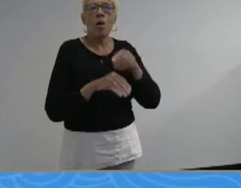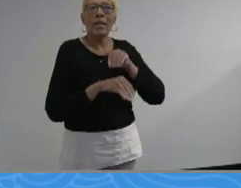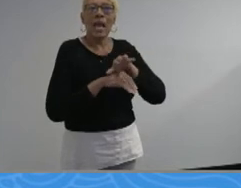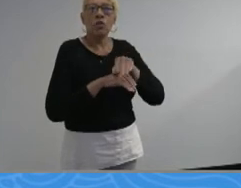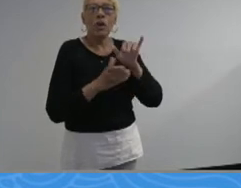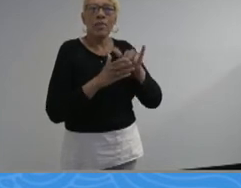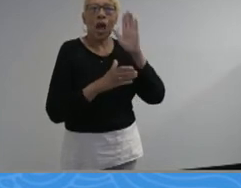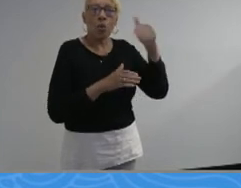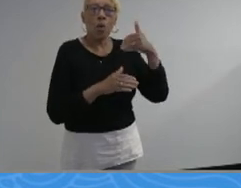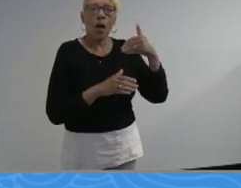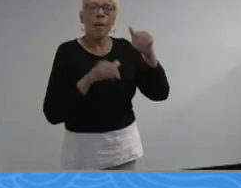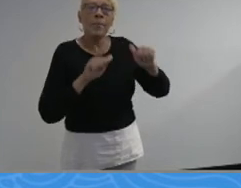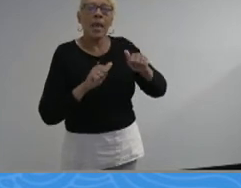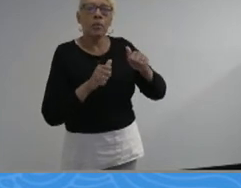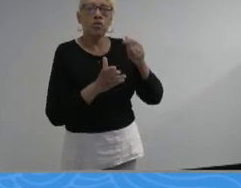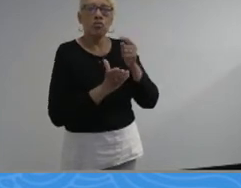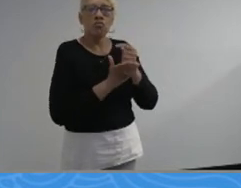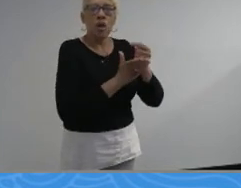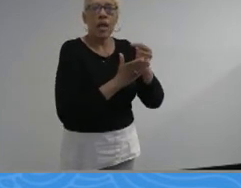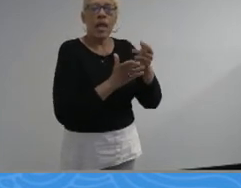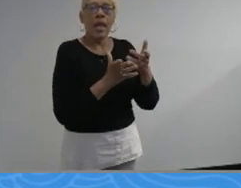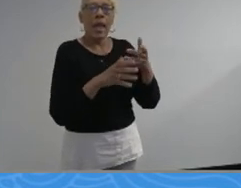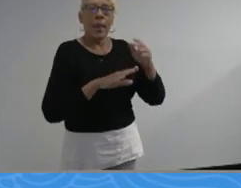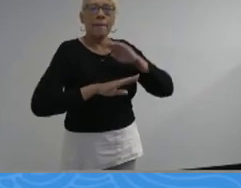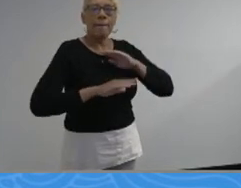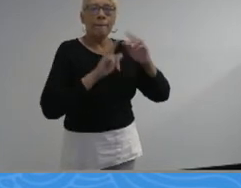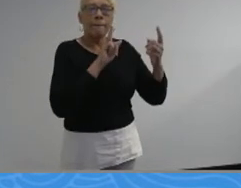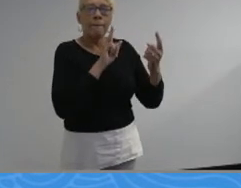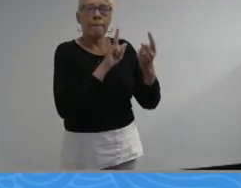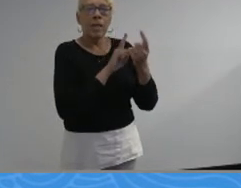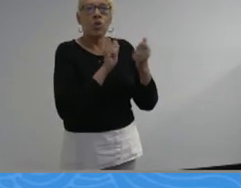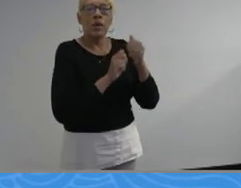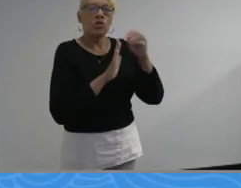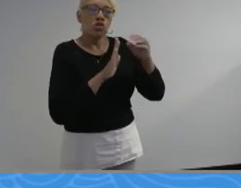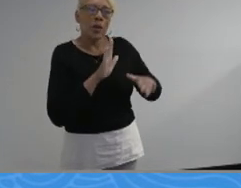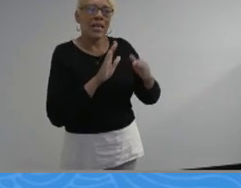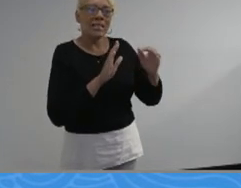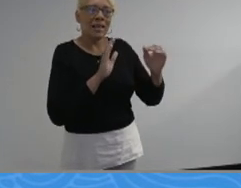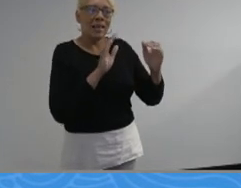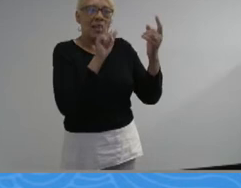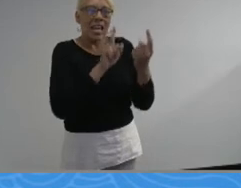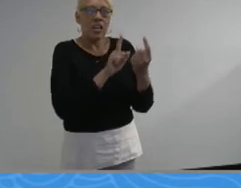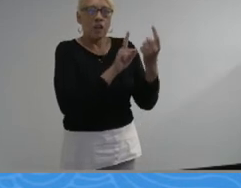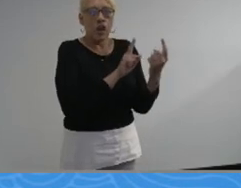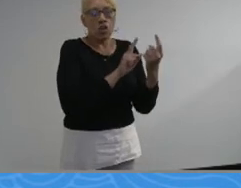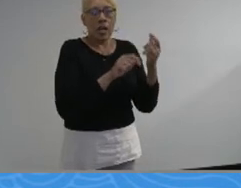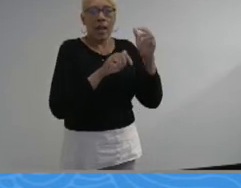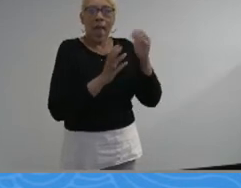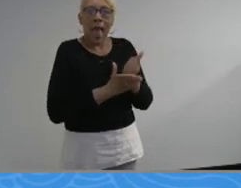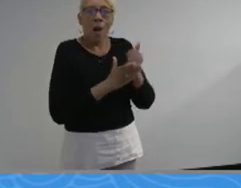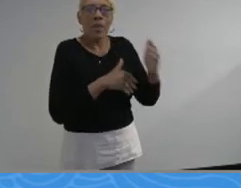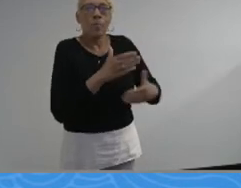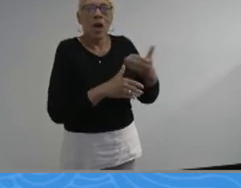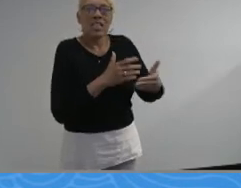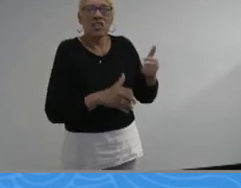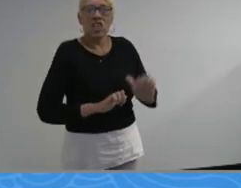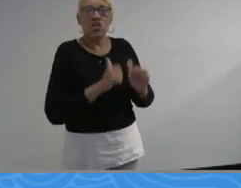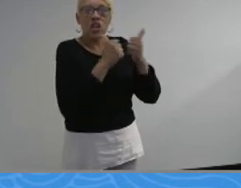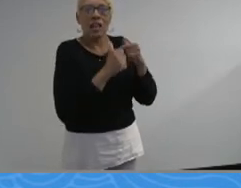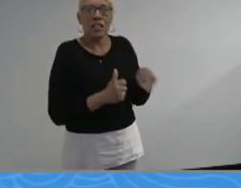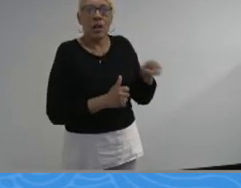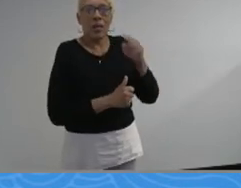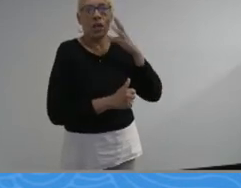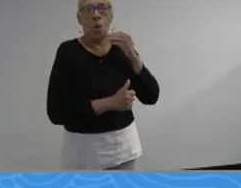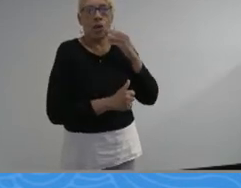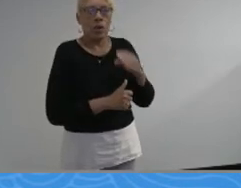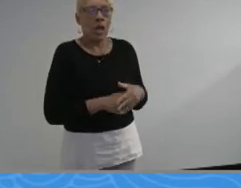around therapy and around meeting with students individually to help them process some of their challenges that they're going through. That's the kind of counselor I'm talking about. We're also